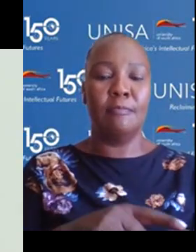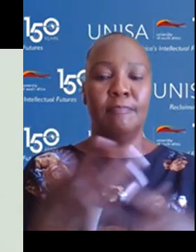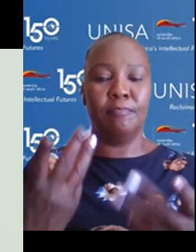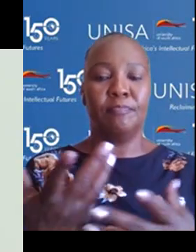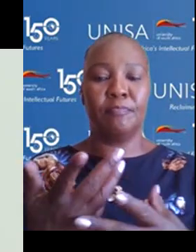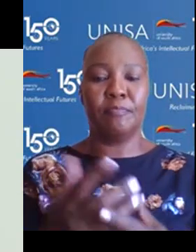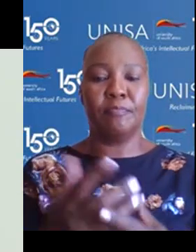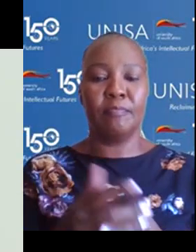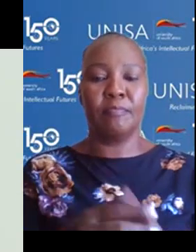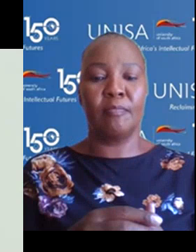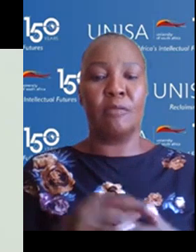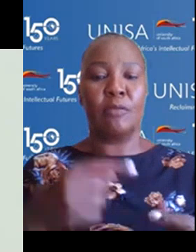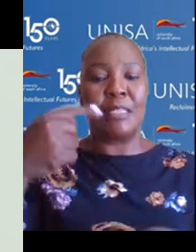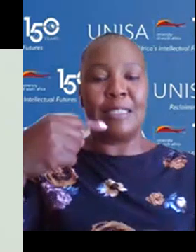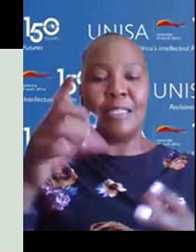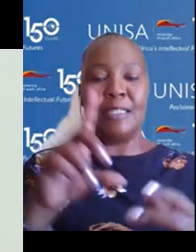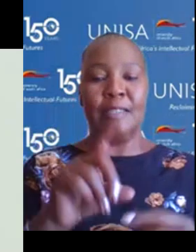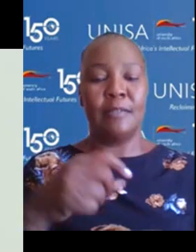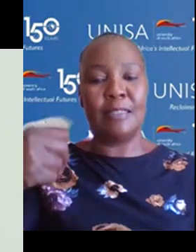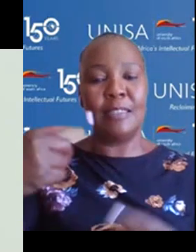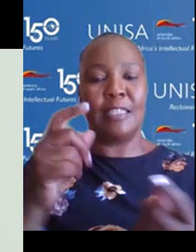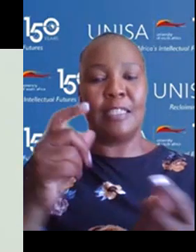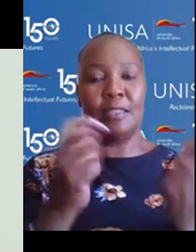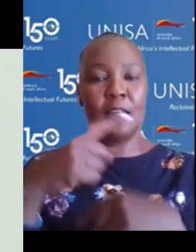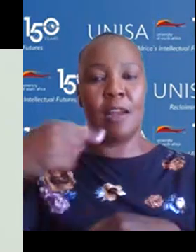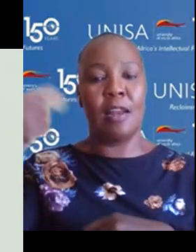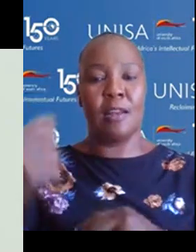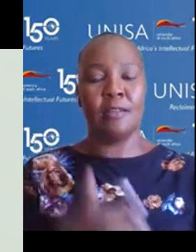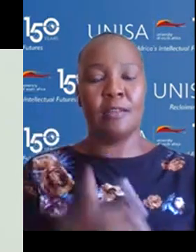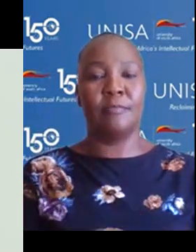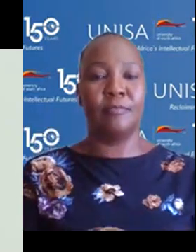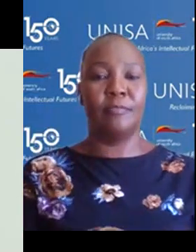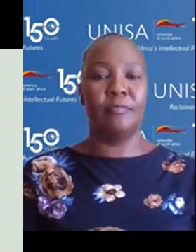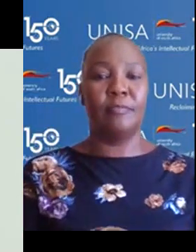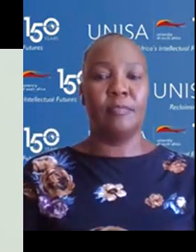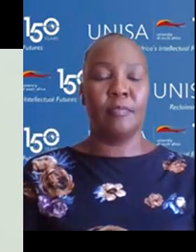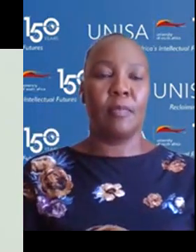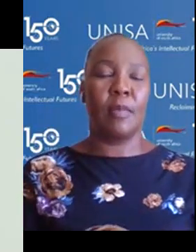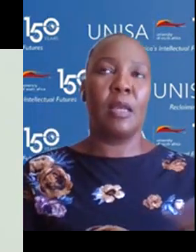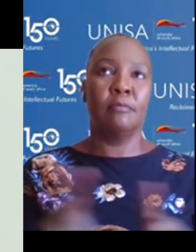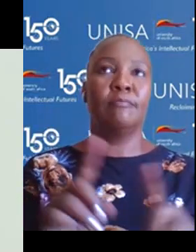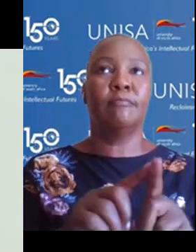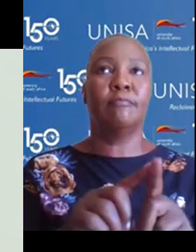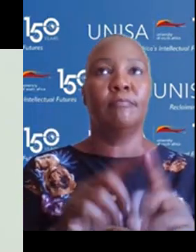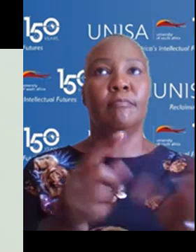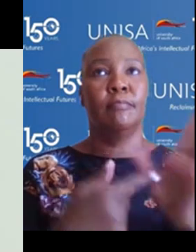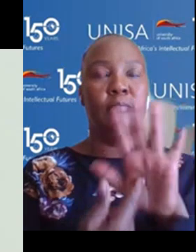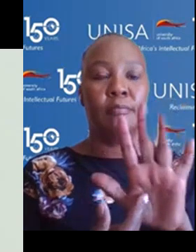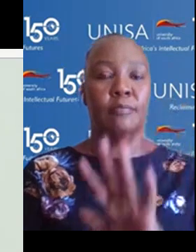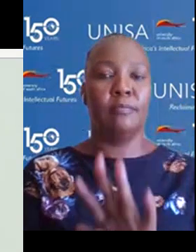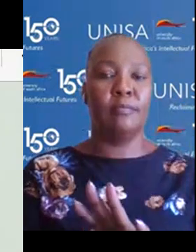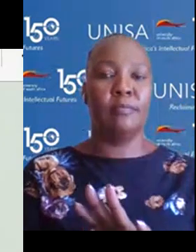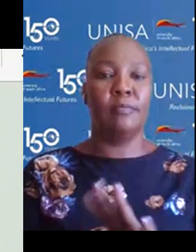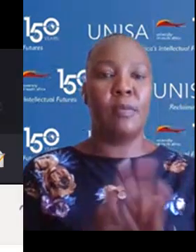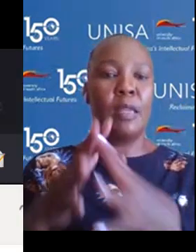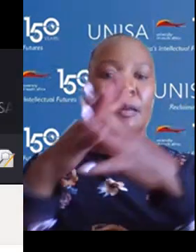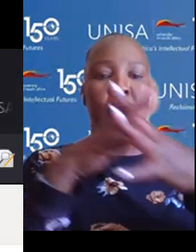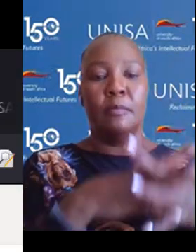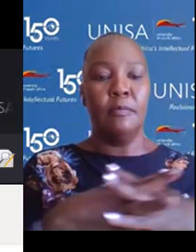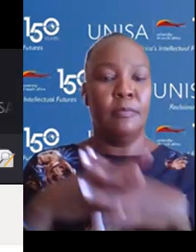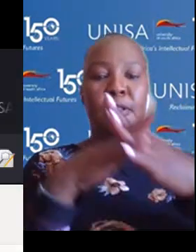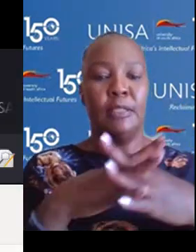set it up here. So very importantly, usually it's set up to, for instance, United States. So here